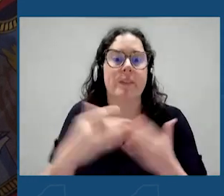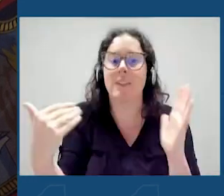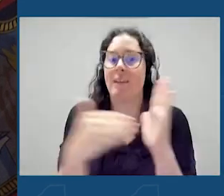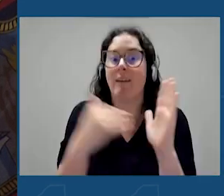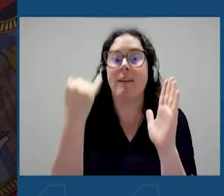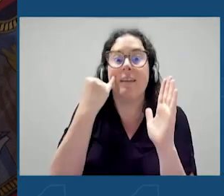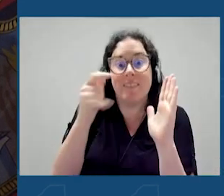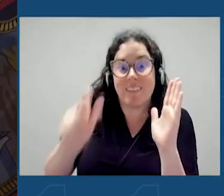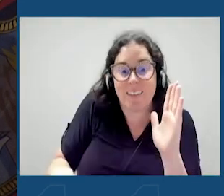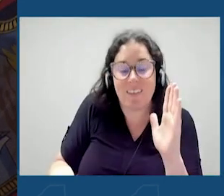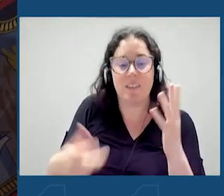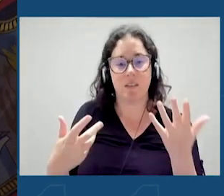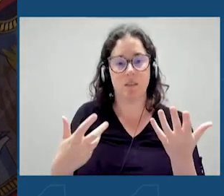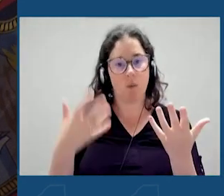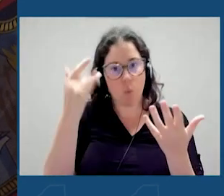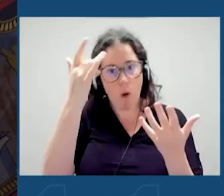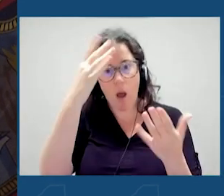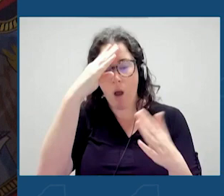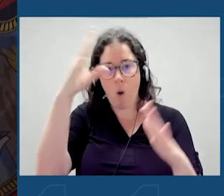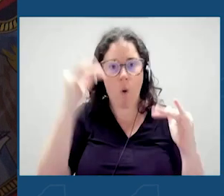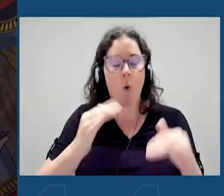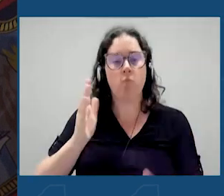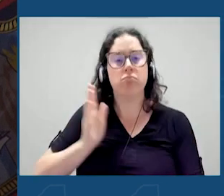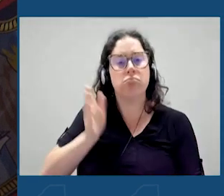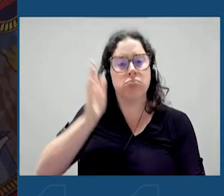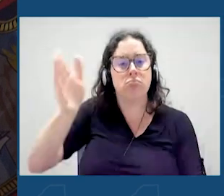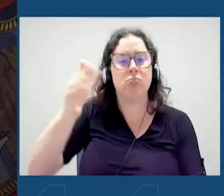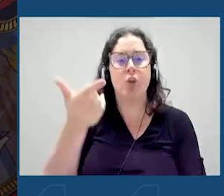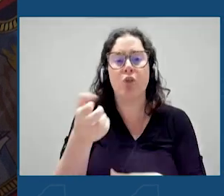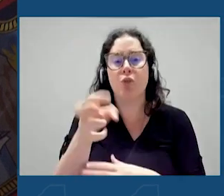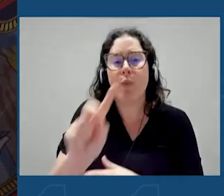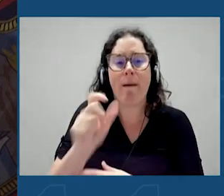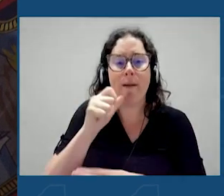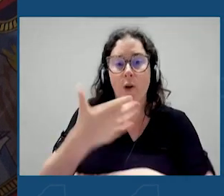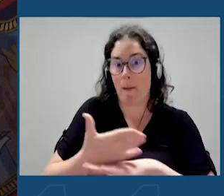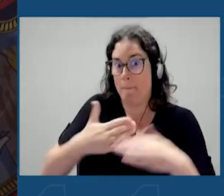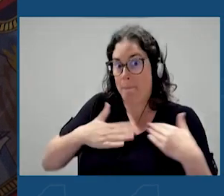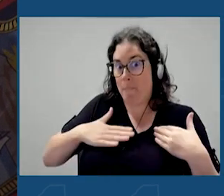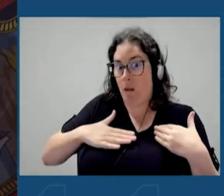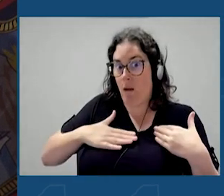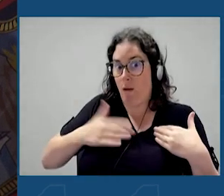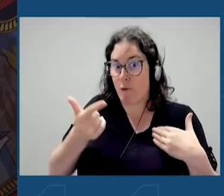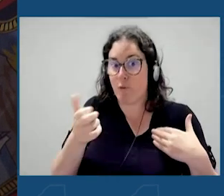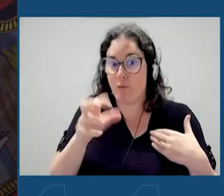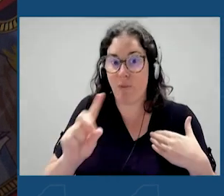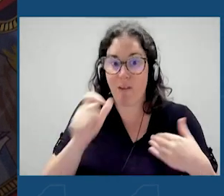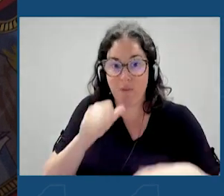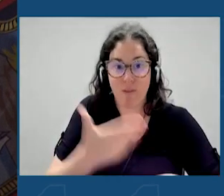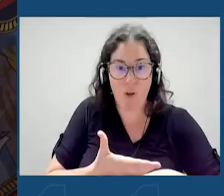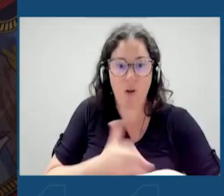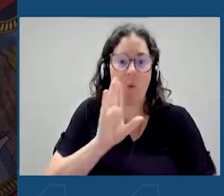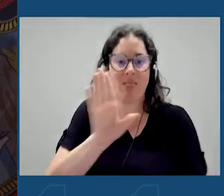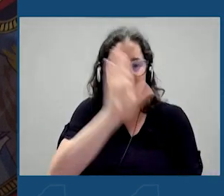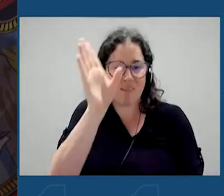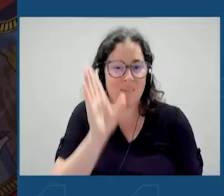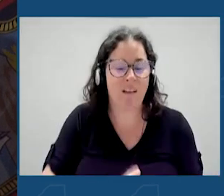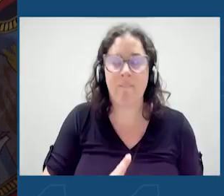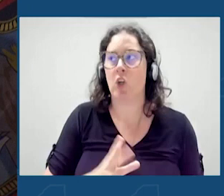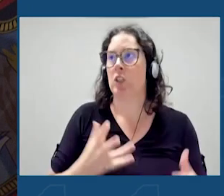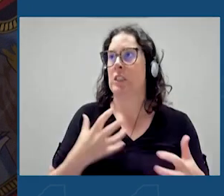someday our granddaughters, my little granddaughter, will never, ever have to